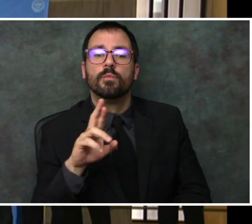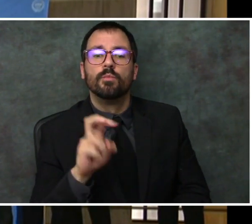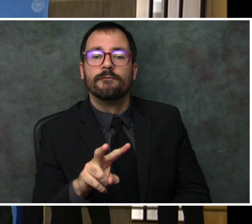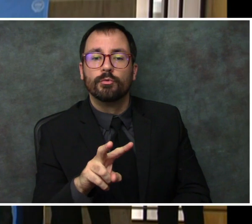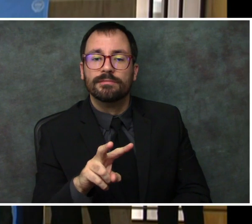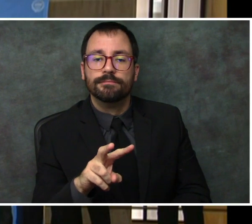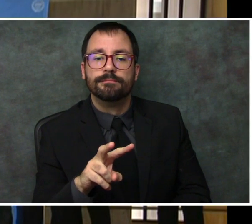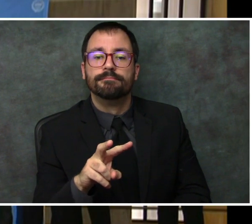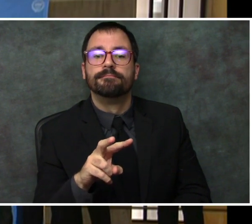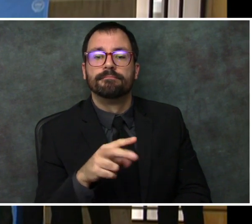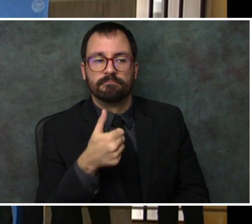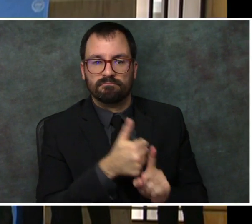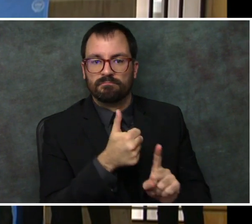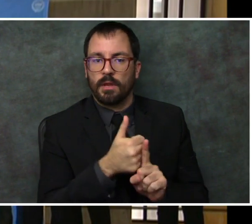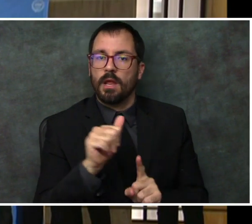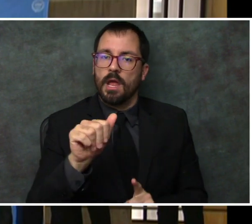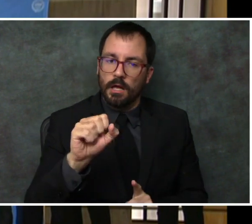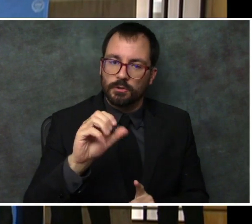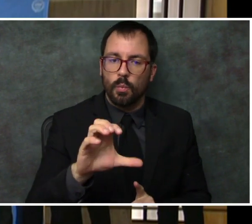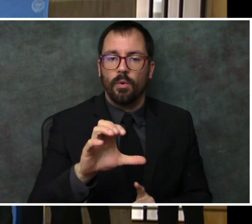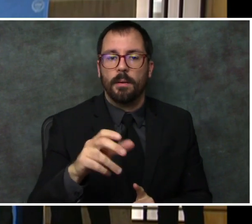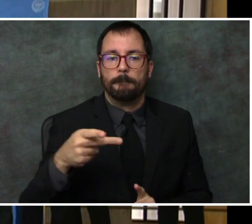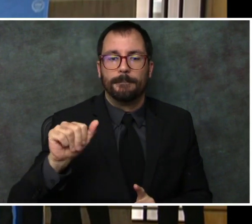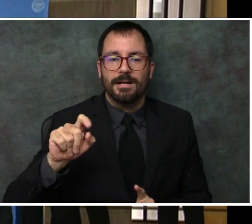Eddie Crispin,